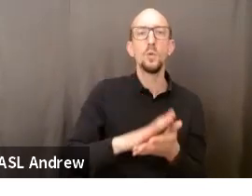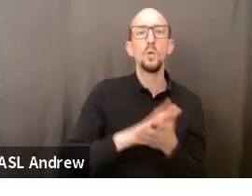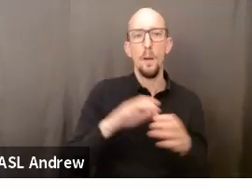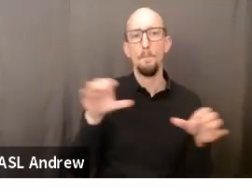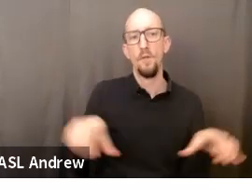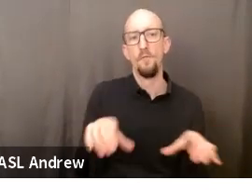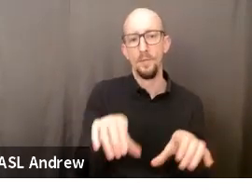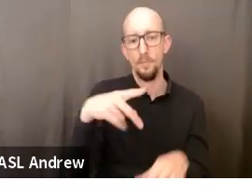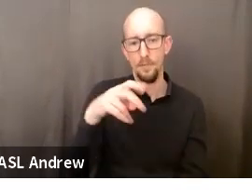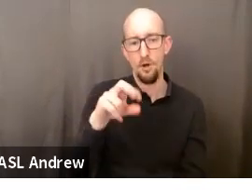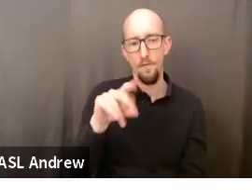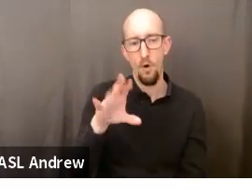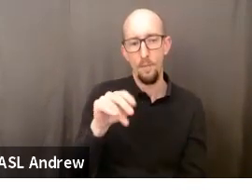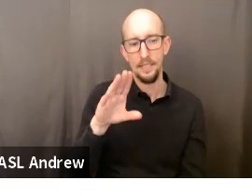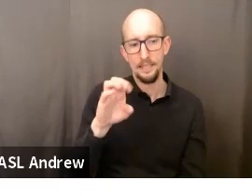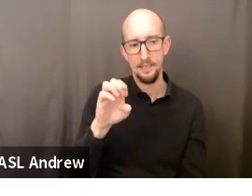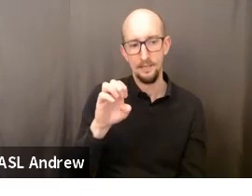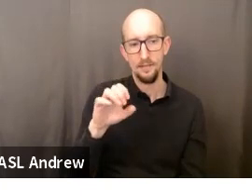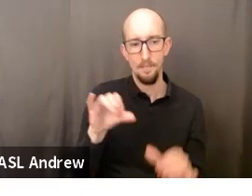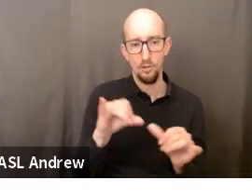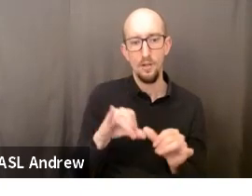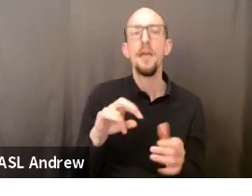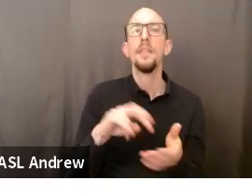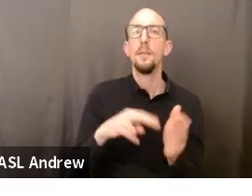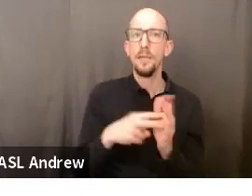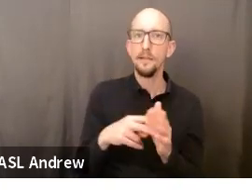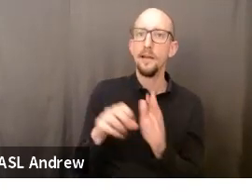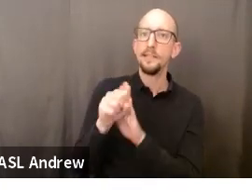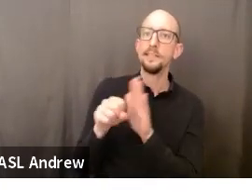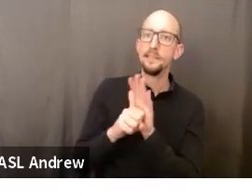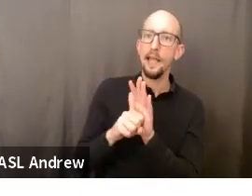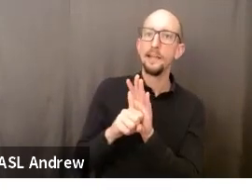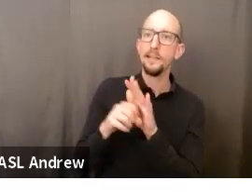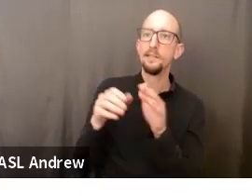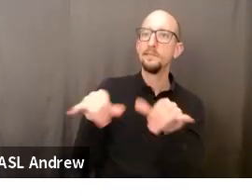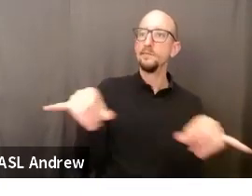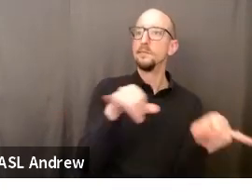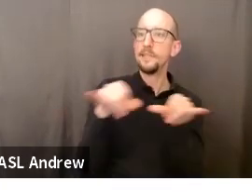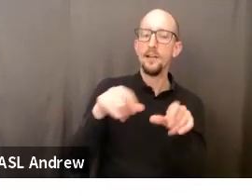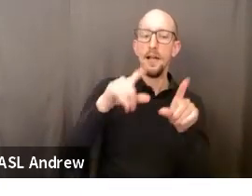of performance on state assessment tests based on the number of students attending schools in that census tract.